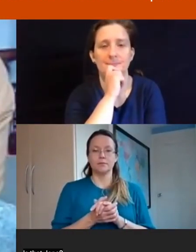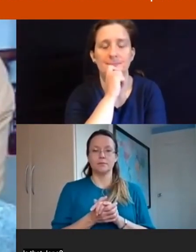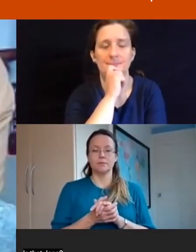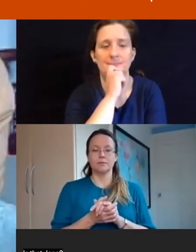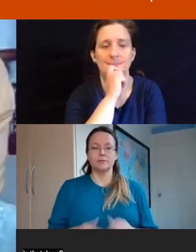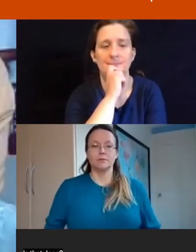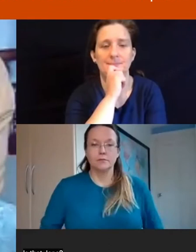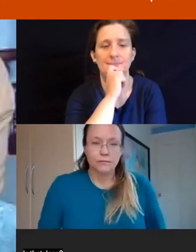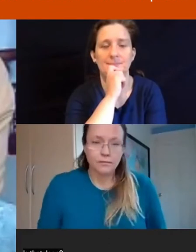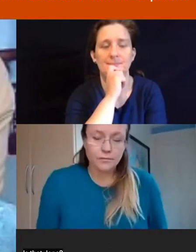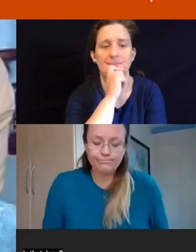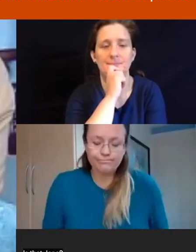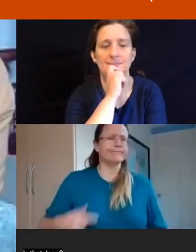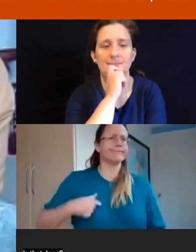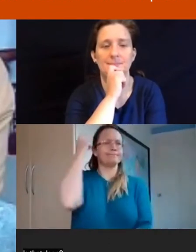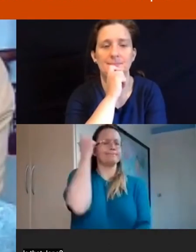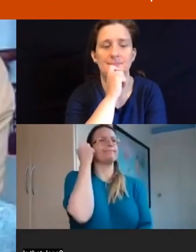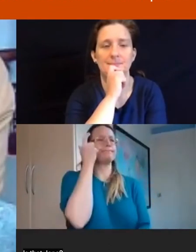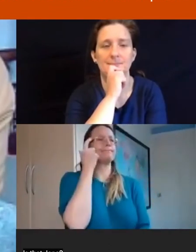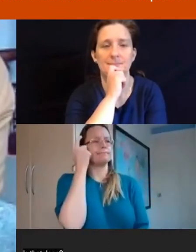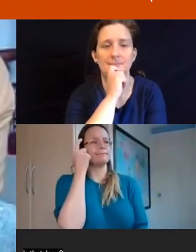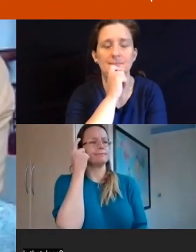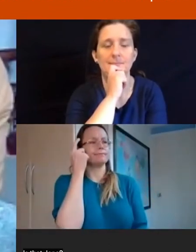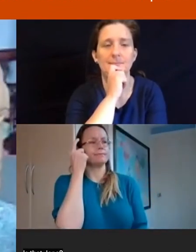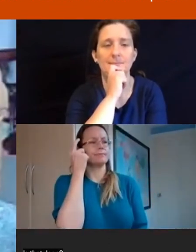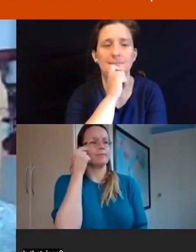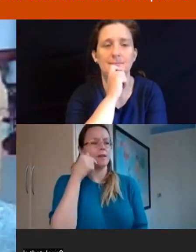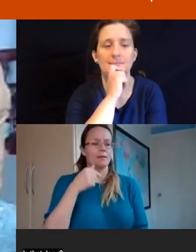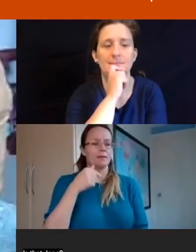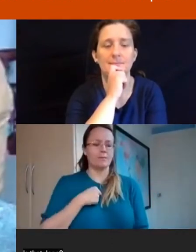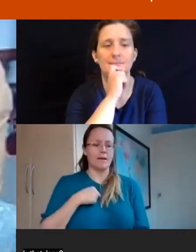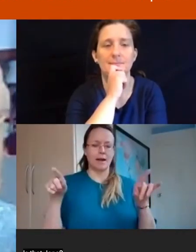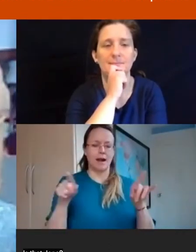I'm wondering if I'm one of the sheep